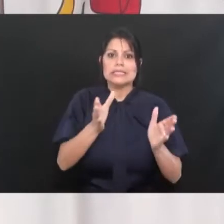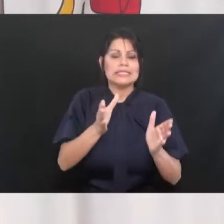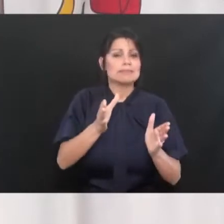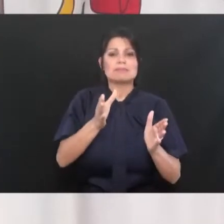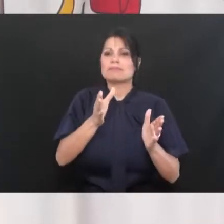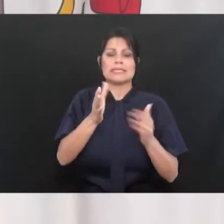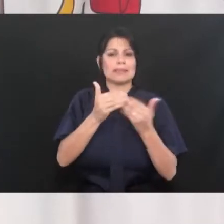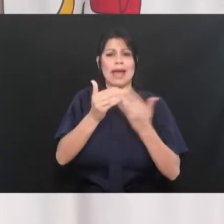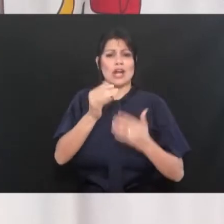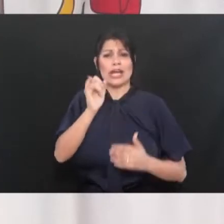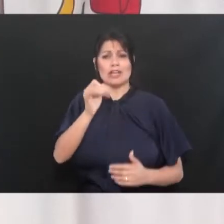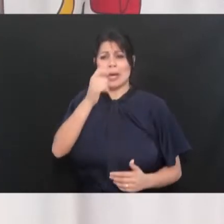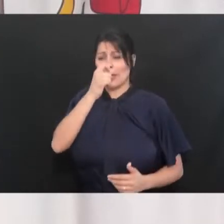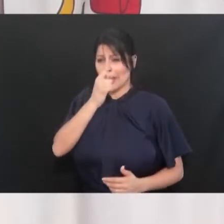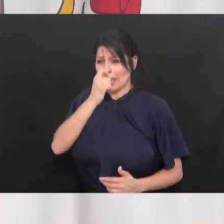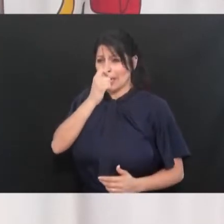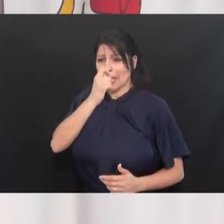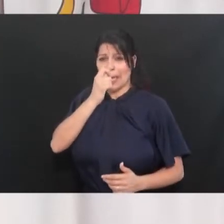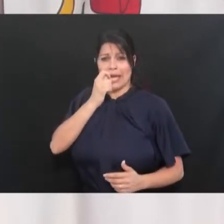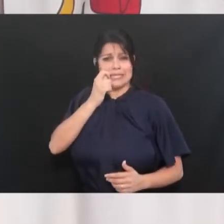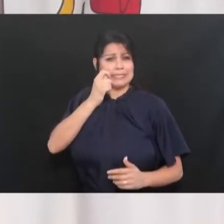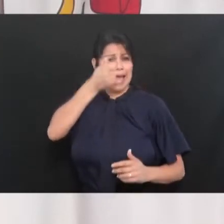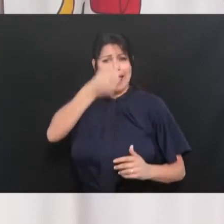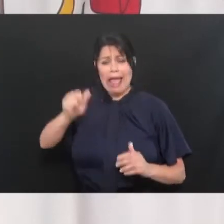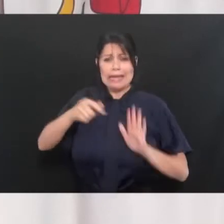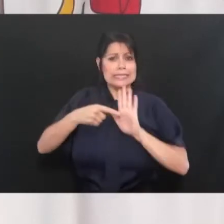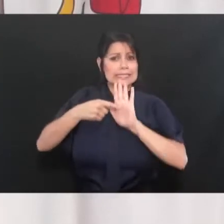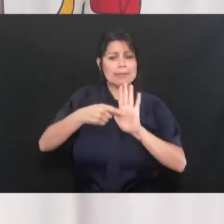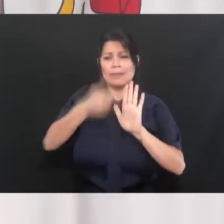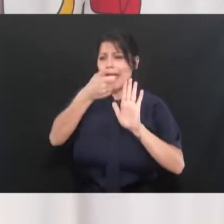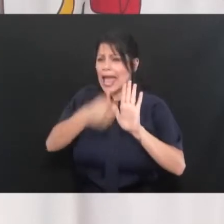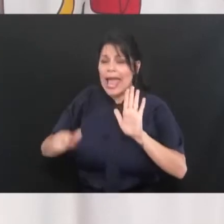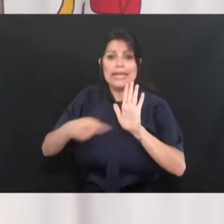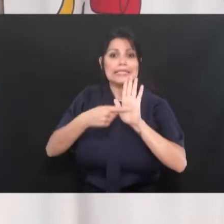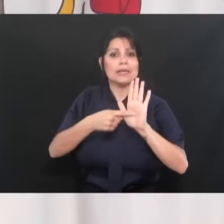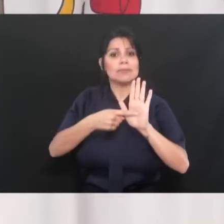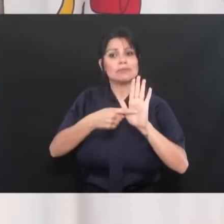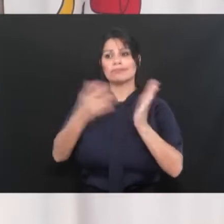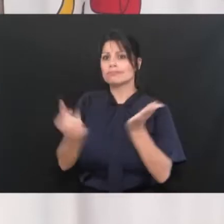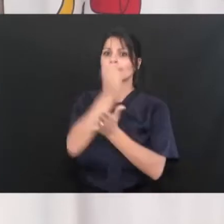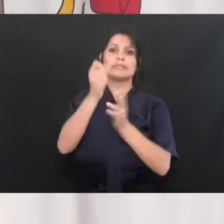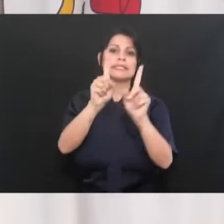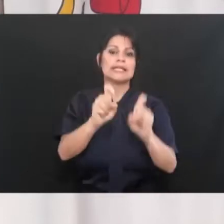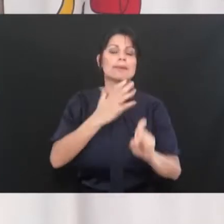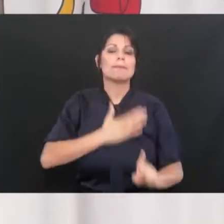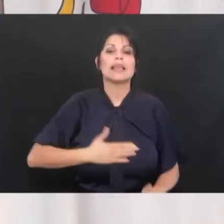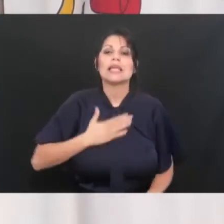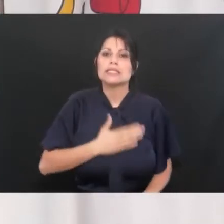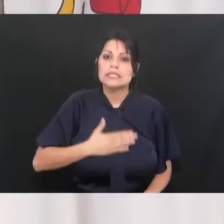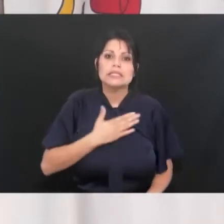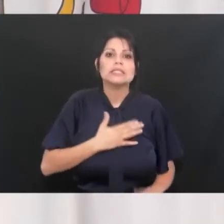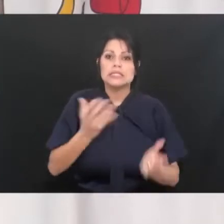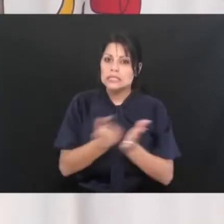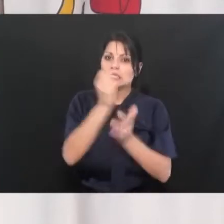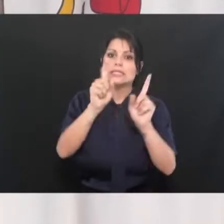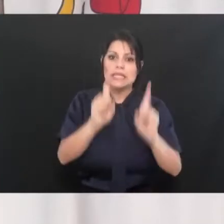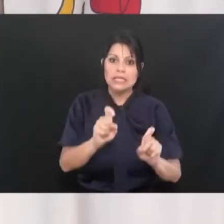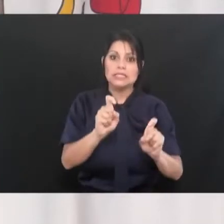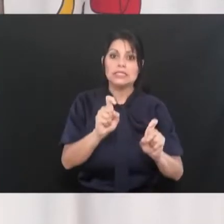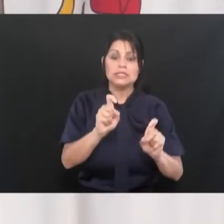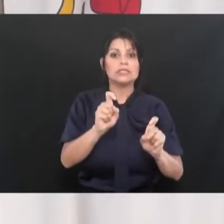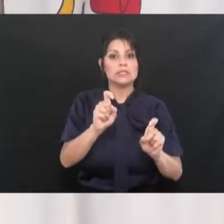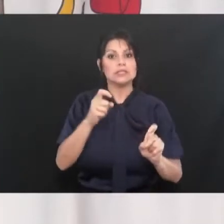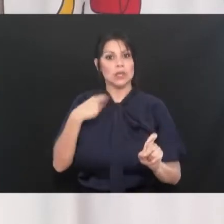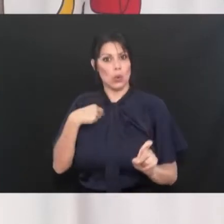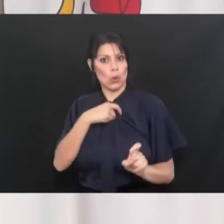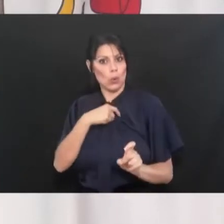or whatever it may be, any kind of symptom at all, go get tested. Please go get tested. And we'll get you the antibodies and